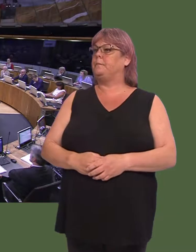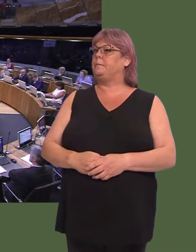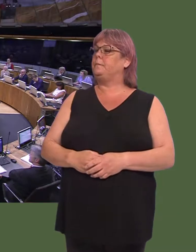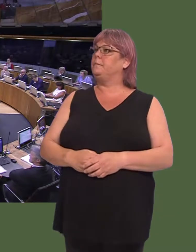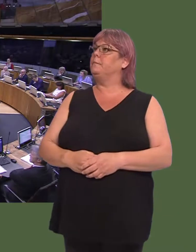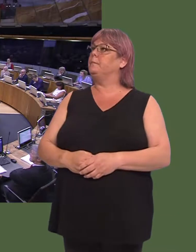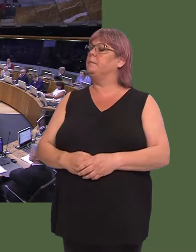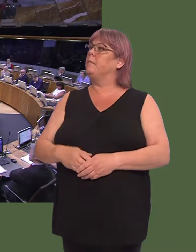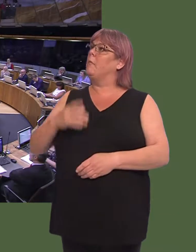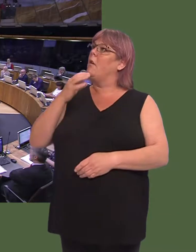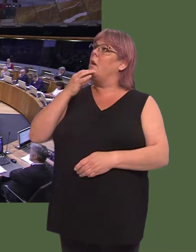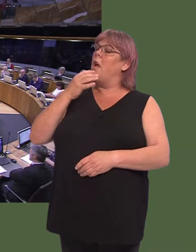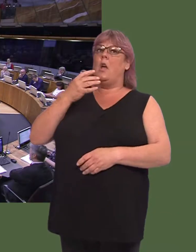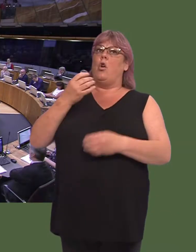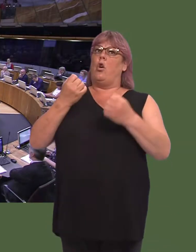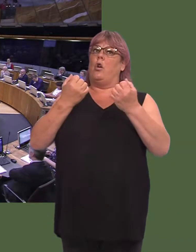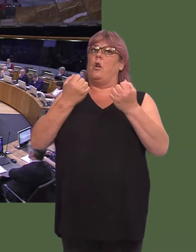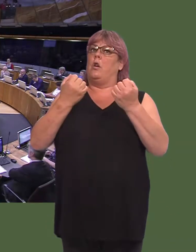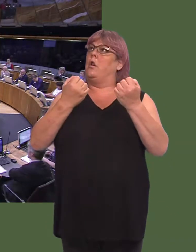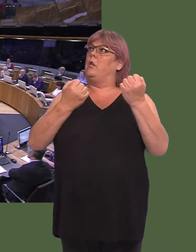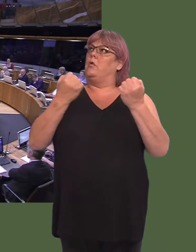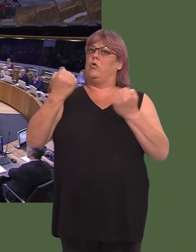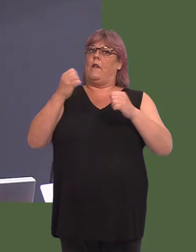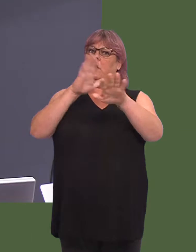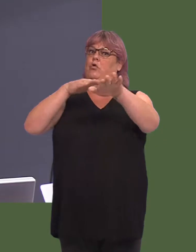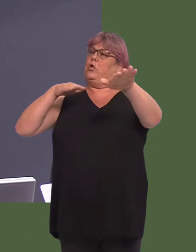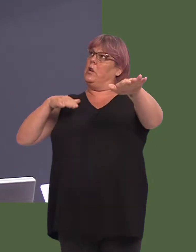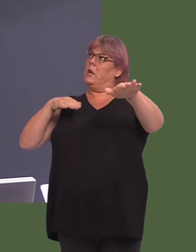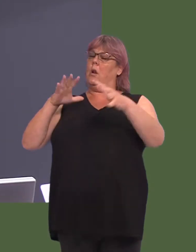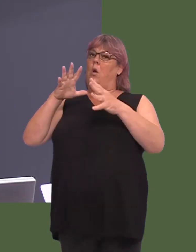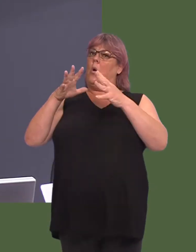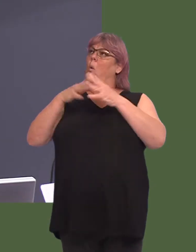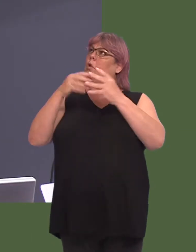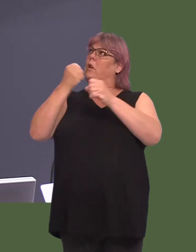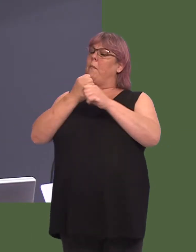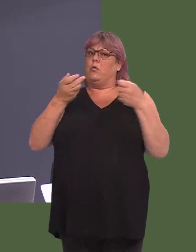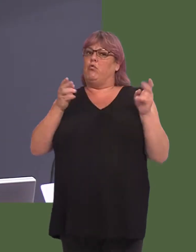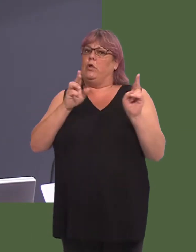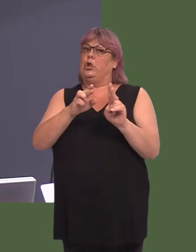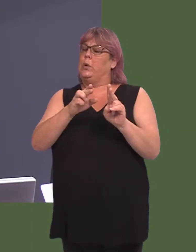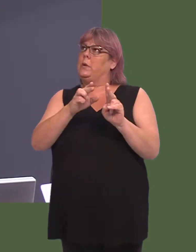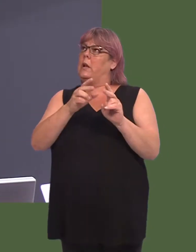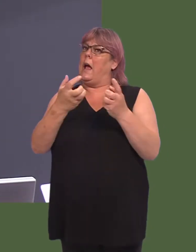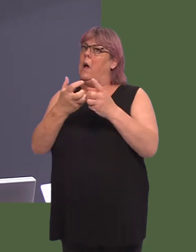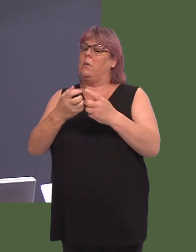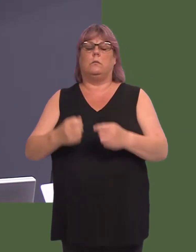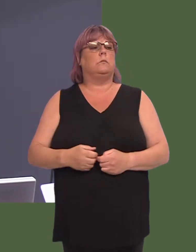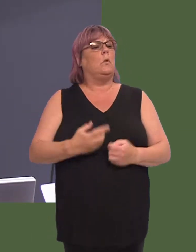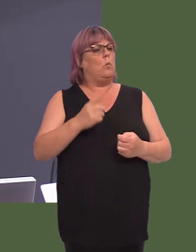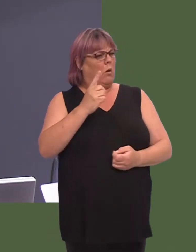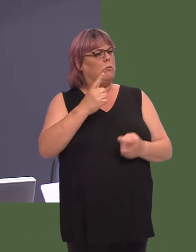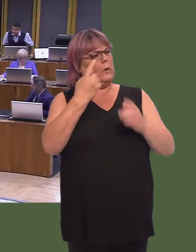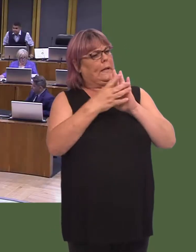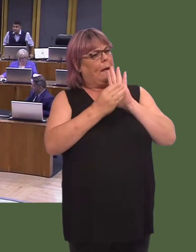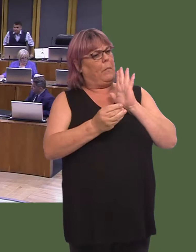Question three, Neil McAvoy. Will the First Minister make a statement on traffic congestion, on tackling traffic congestion in South West Central? Well, the